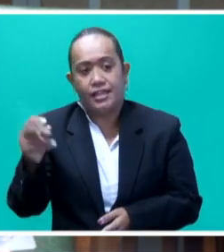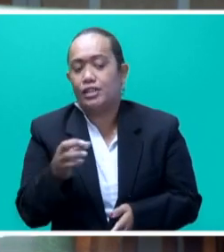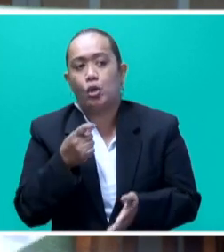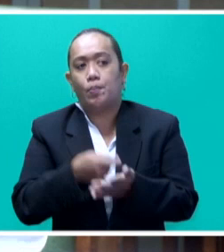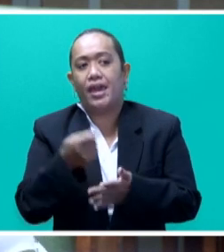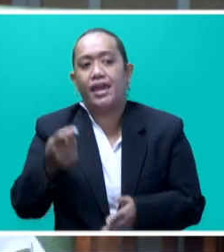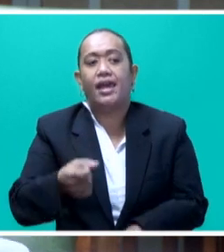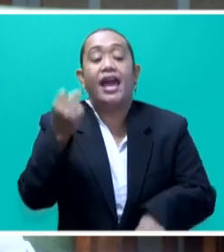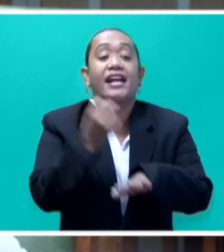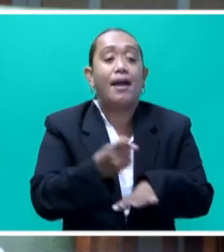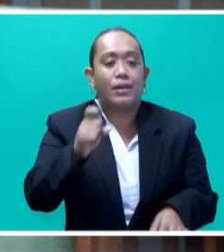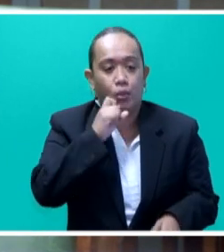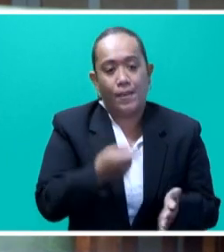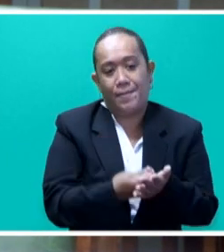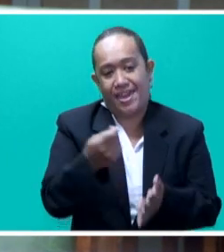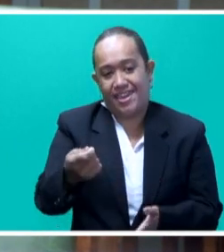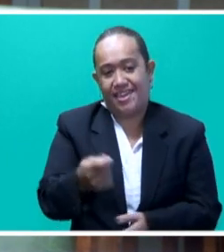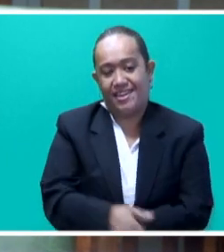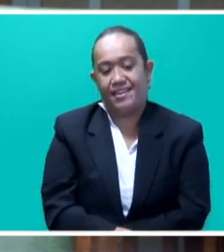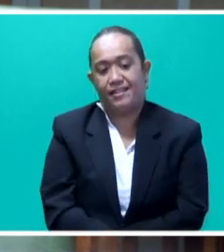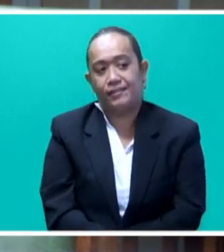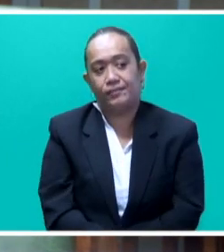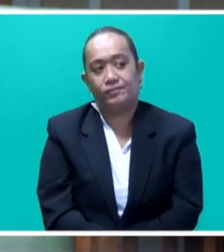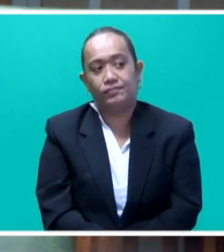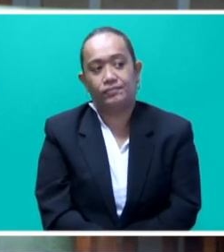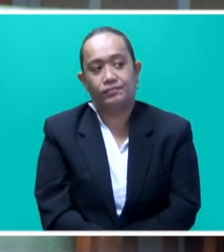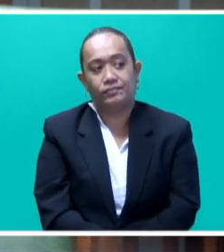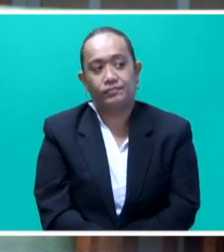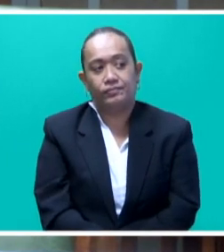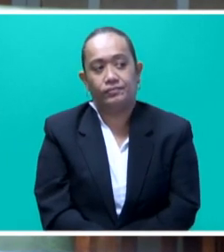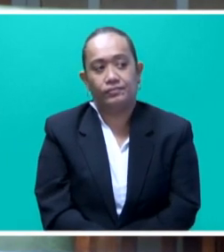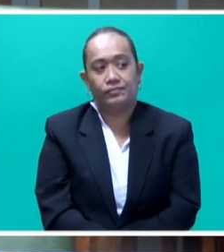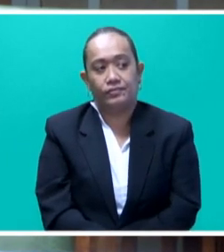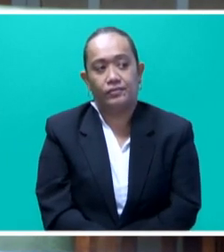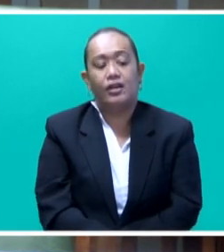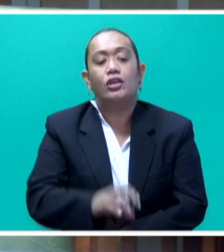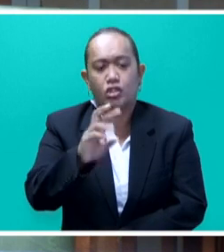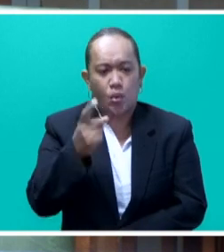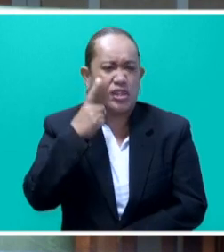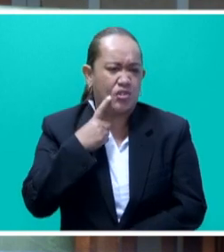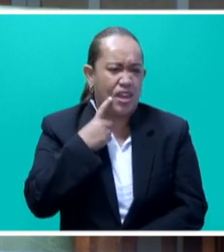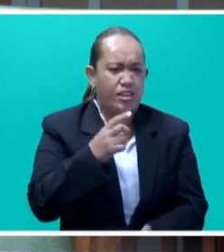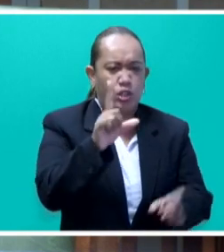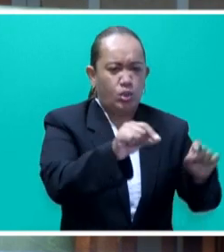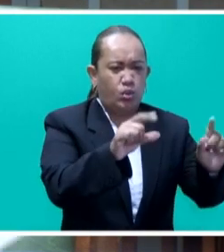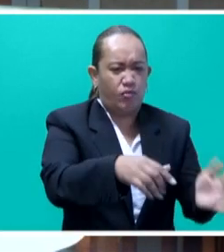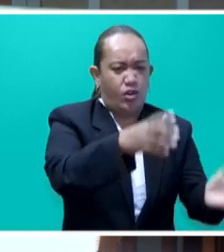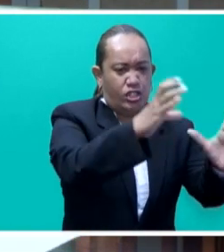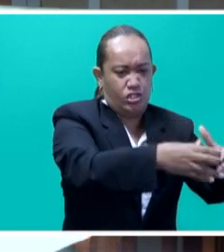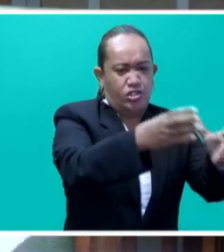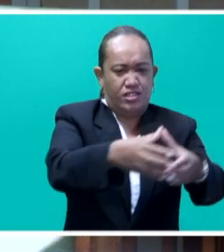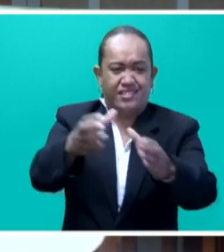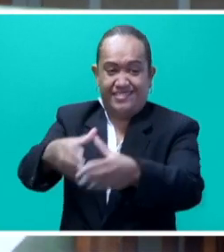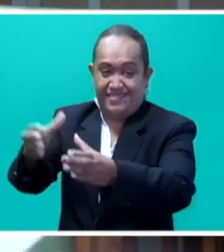Government pays on behalf of the citizens, Mr. Speaker, sir. So in a way, we're also decentralizing the services. It reduces the